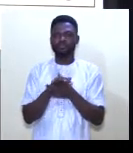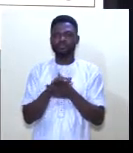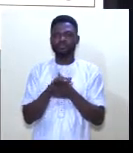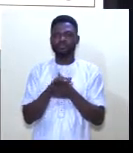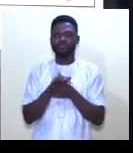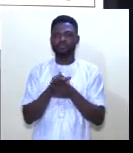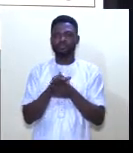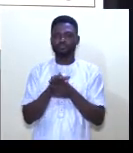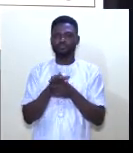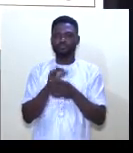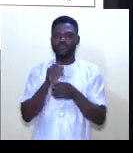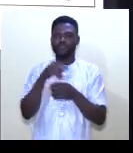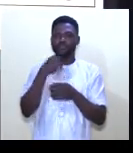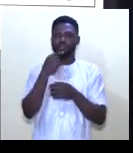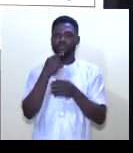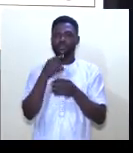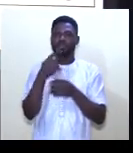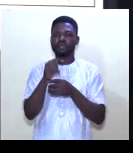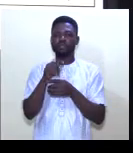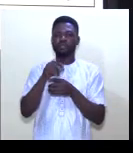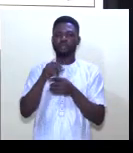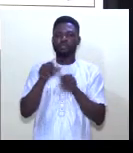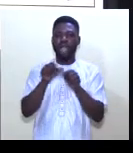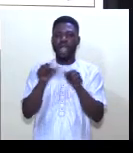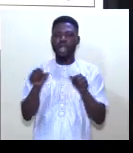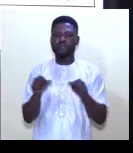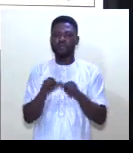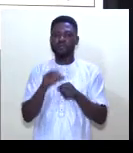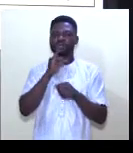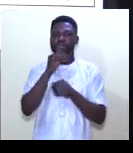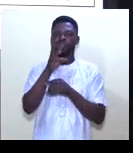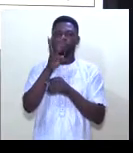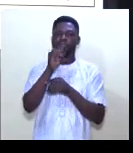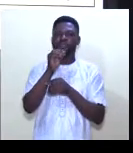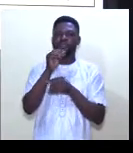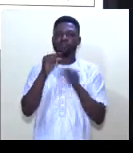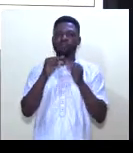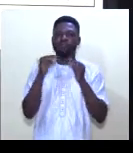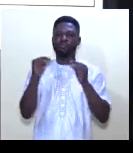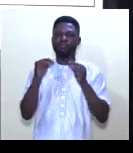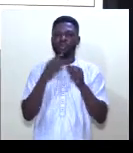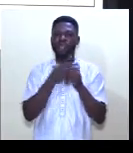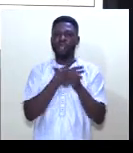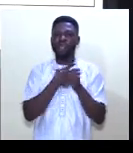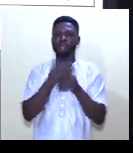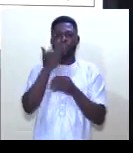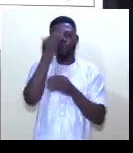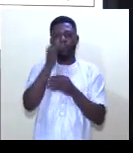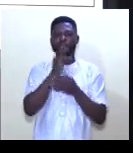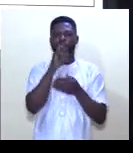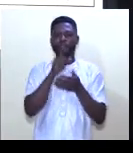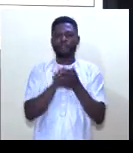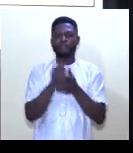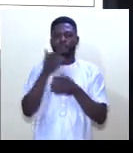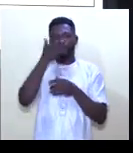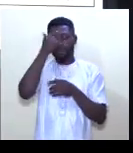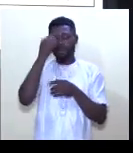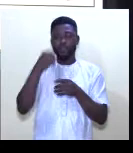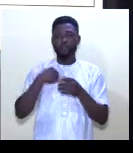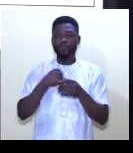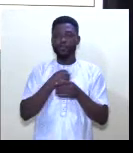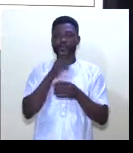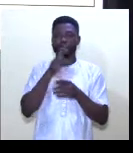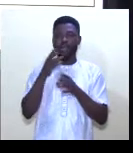Well, I tell you what it is. The angle is 60 degrees. And why is